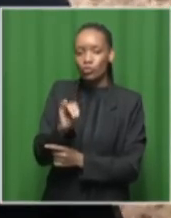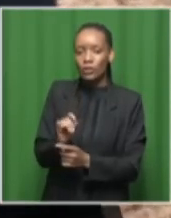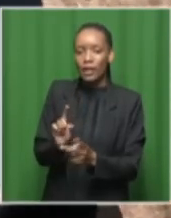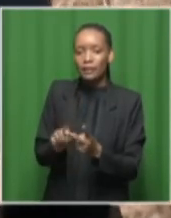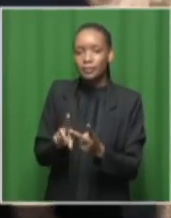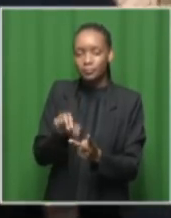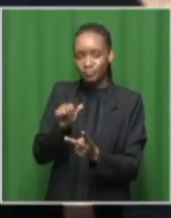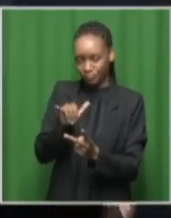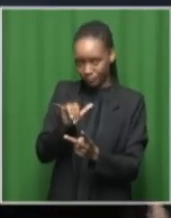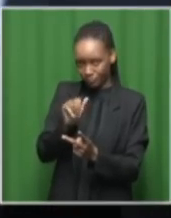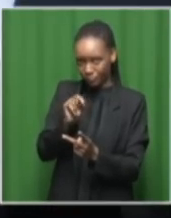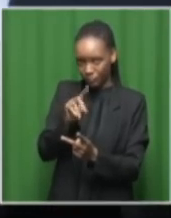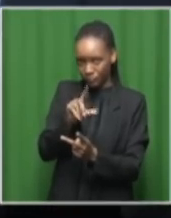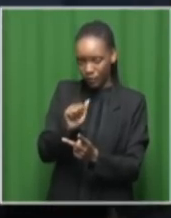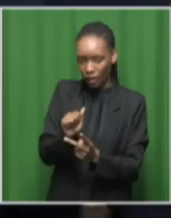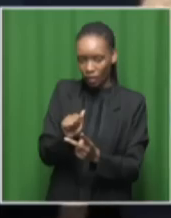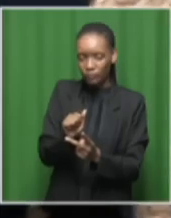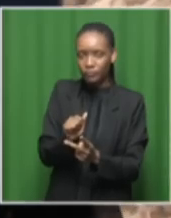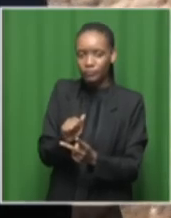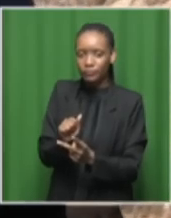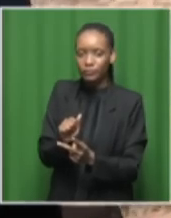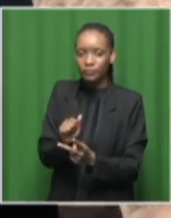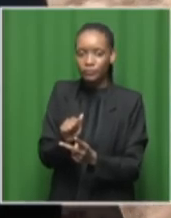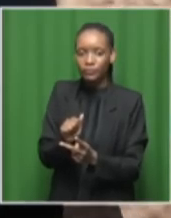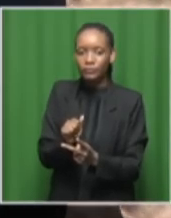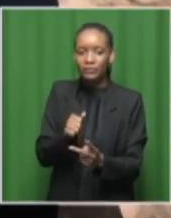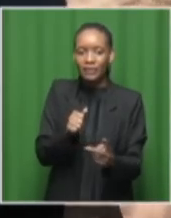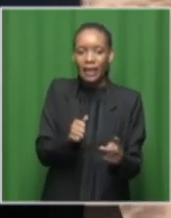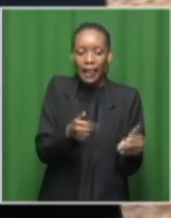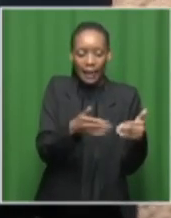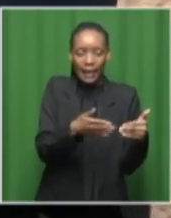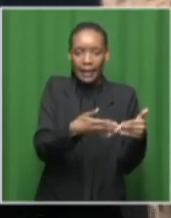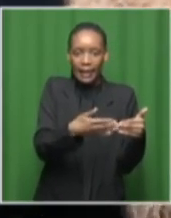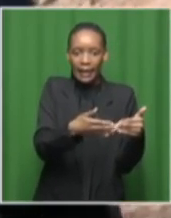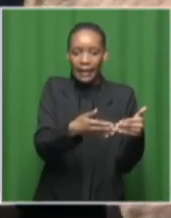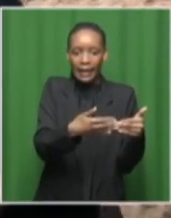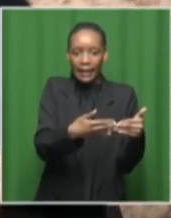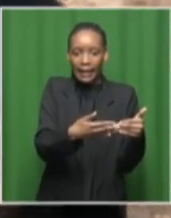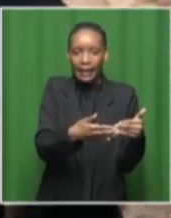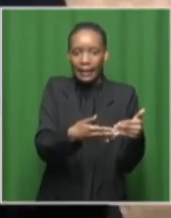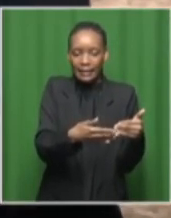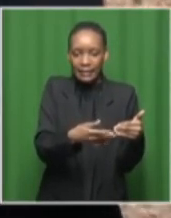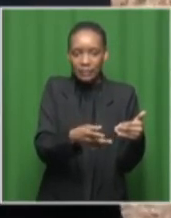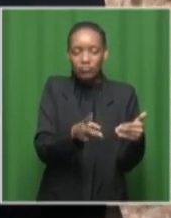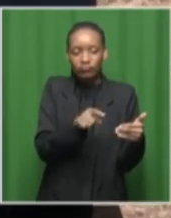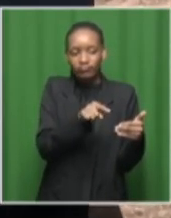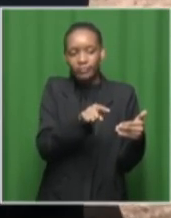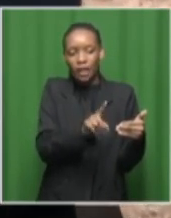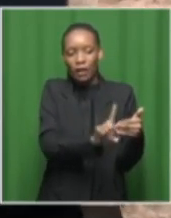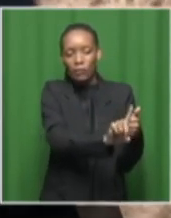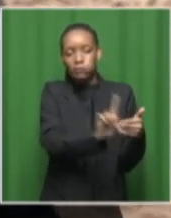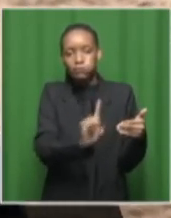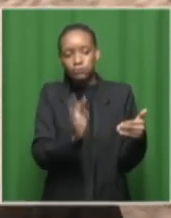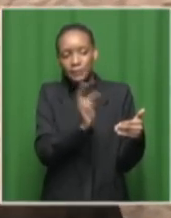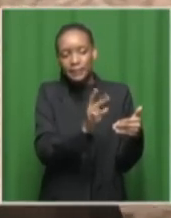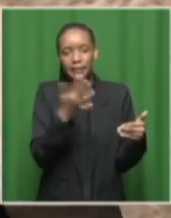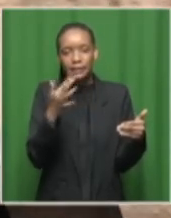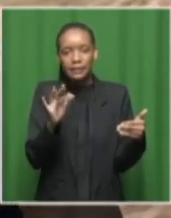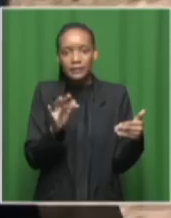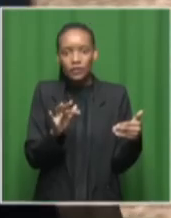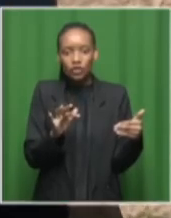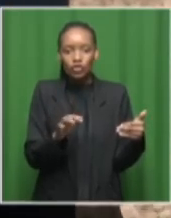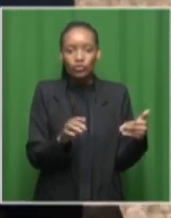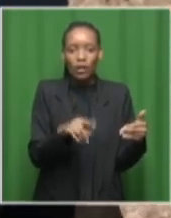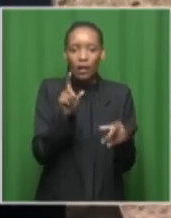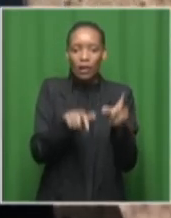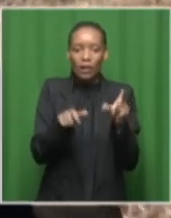Ayanda Mhlongo as we are going towards the gate, as we have seen quite a number of people who have started to